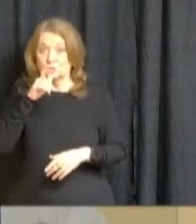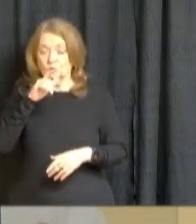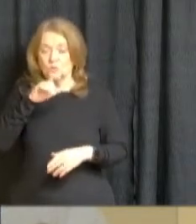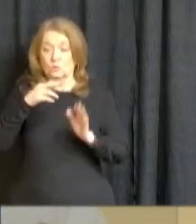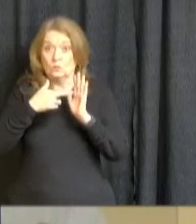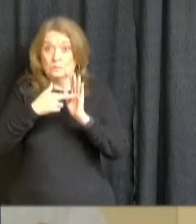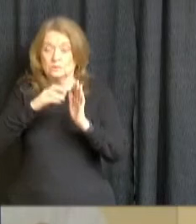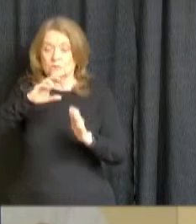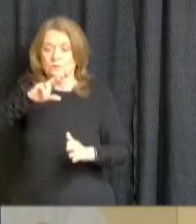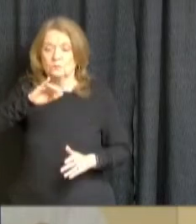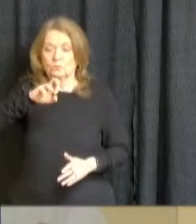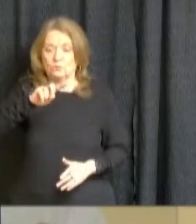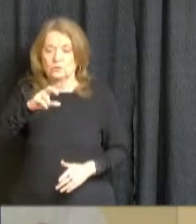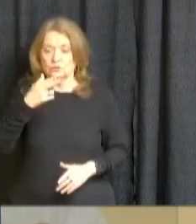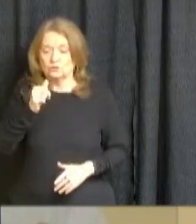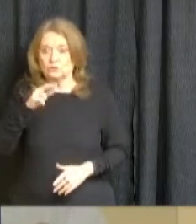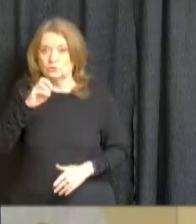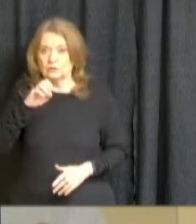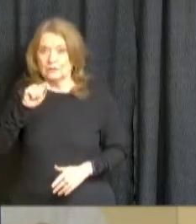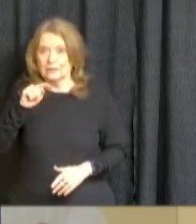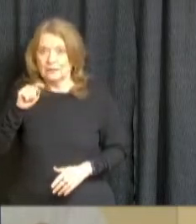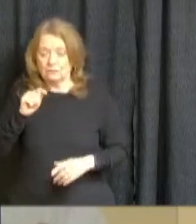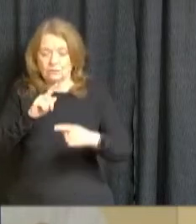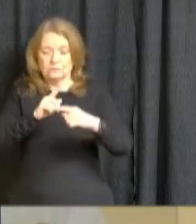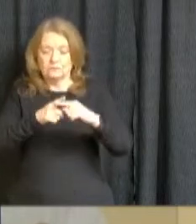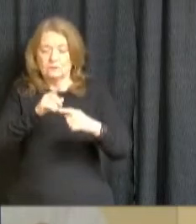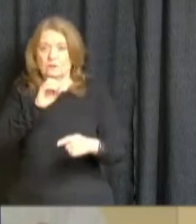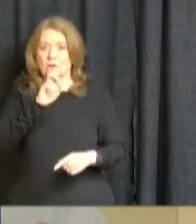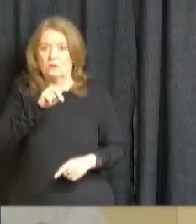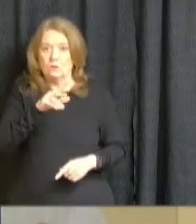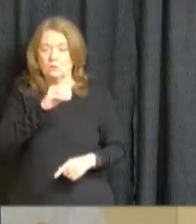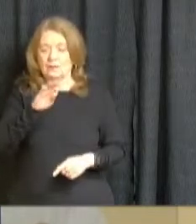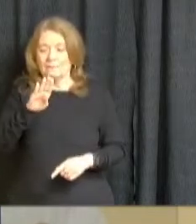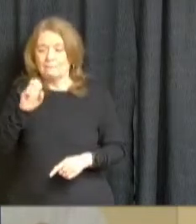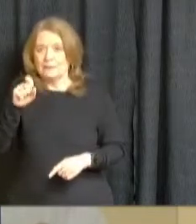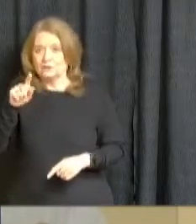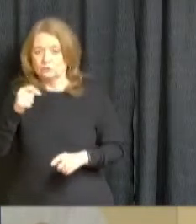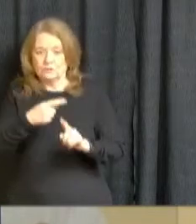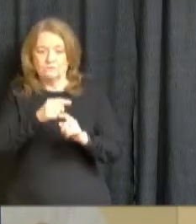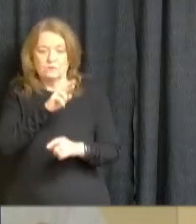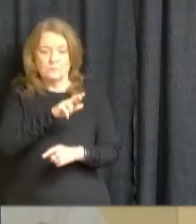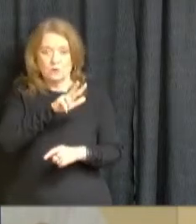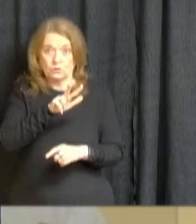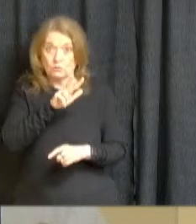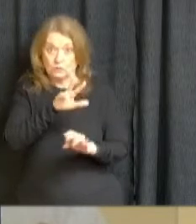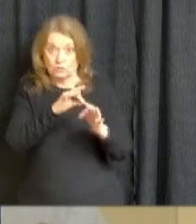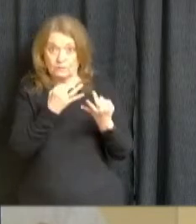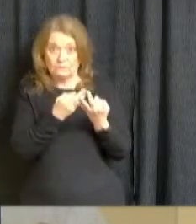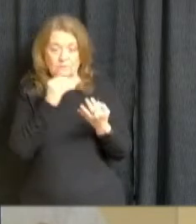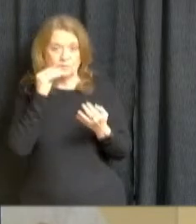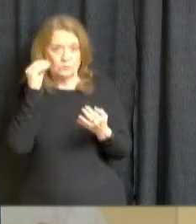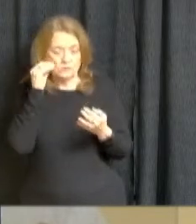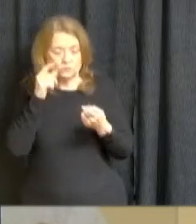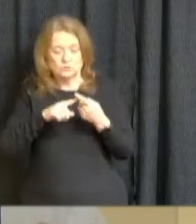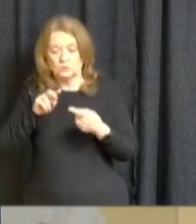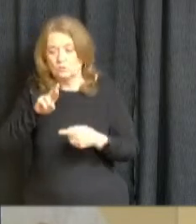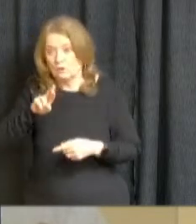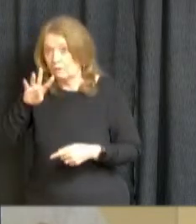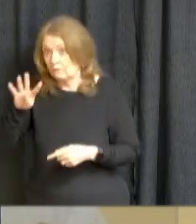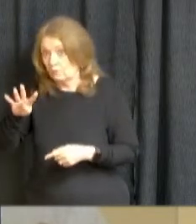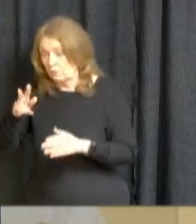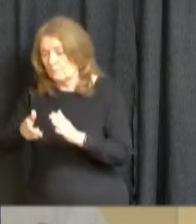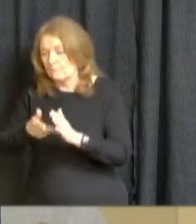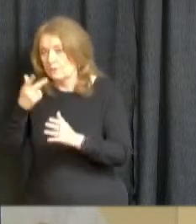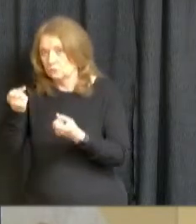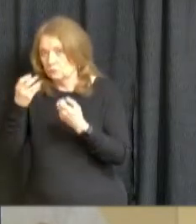zone change on property located at the intersection of Oak Street and B Street from R3, 3-family residential district to R4,